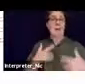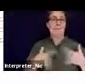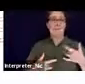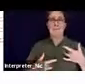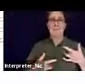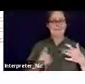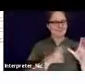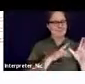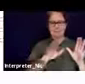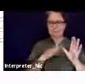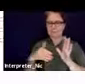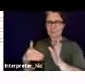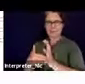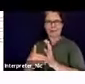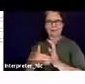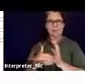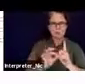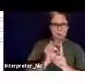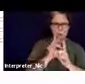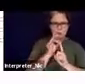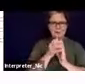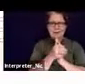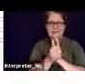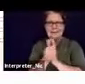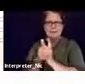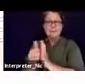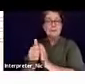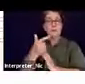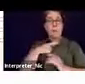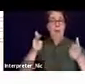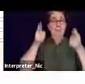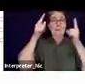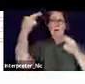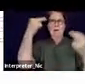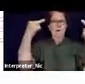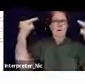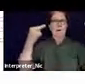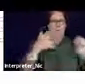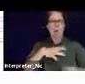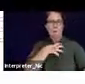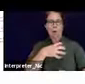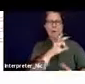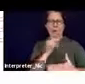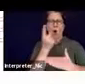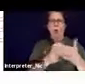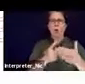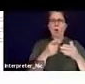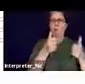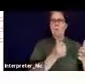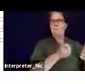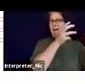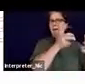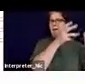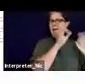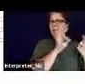develop employability skills. Employers look for a lot more than just good academics, they look for leadership